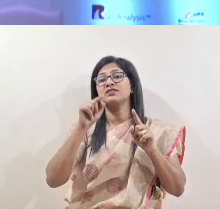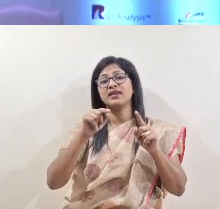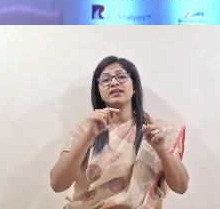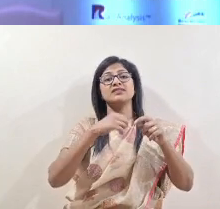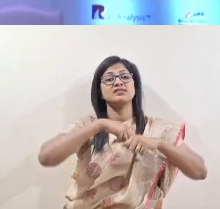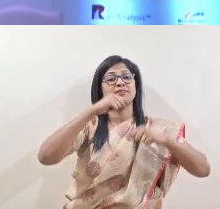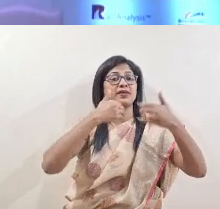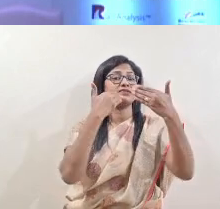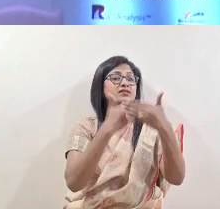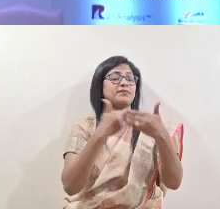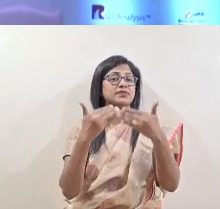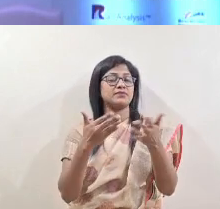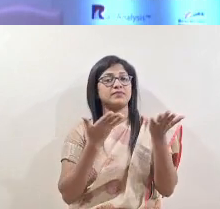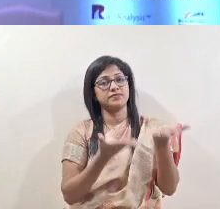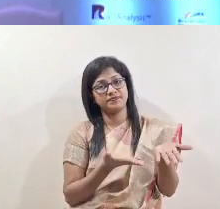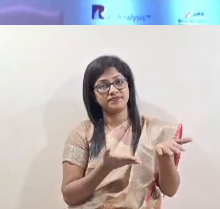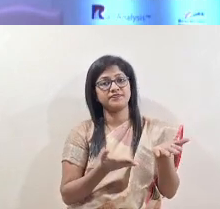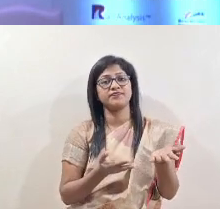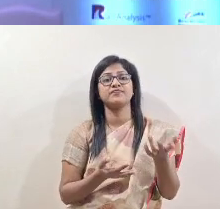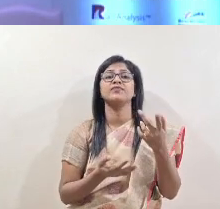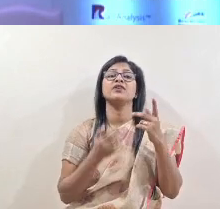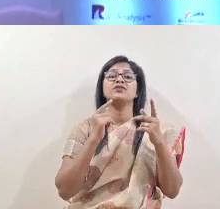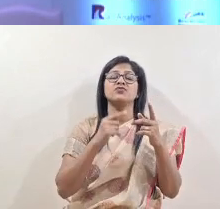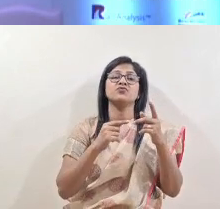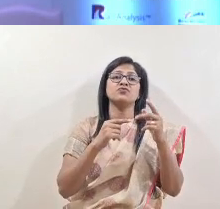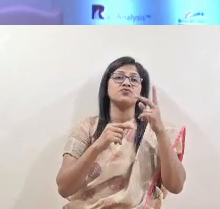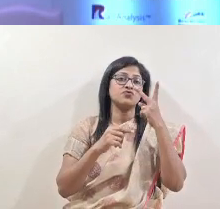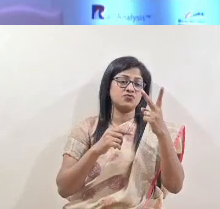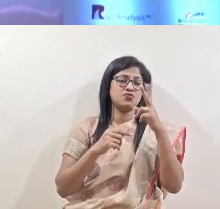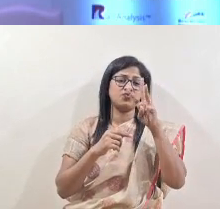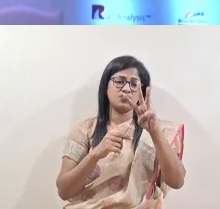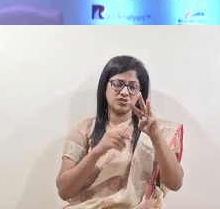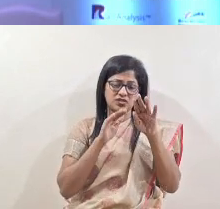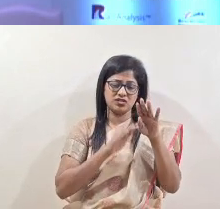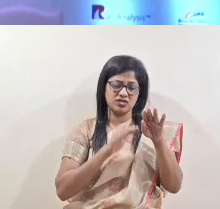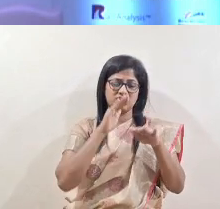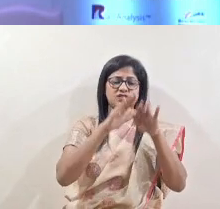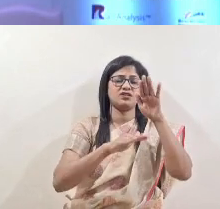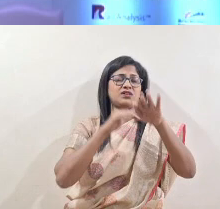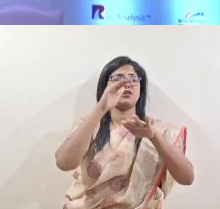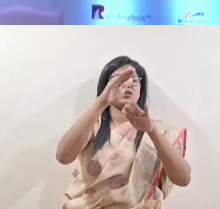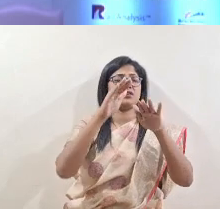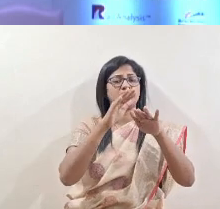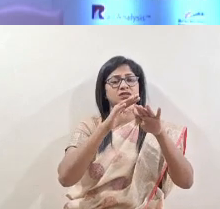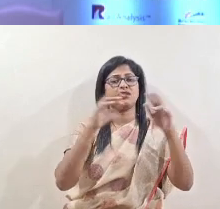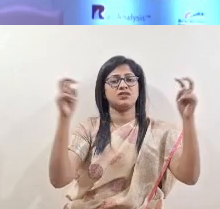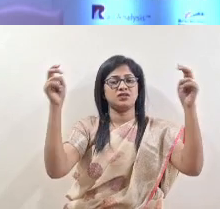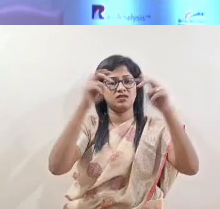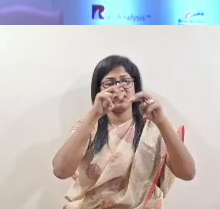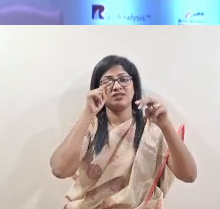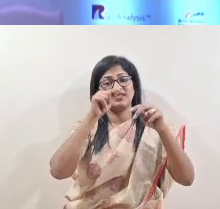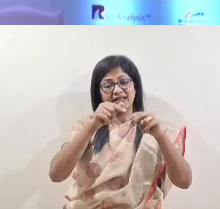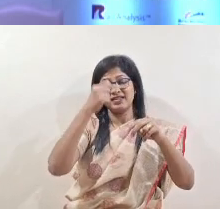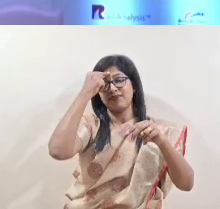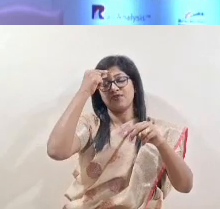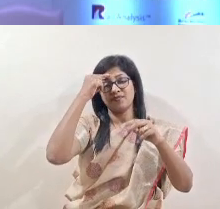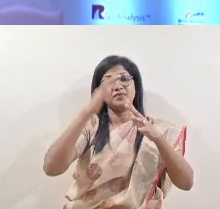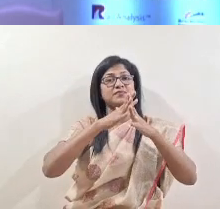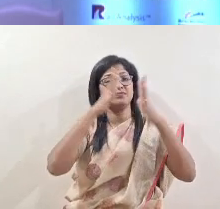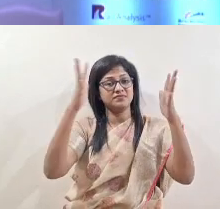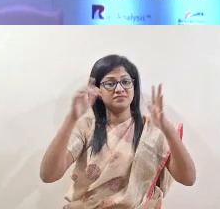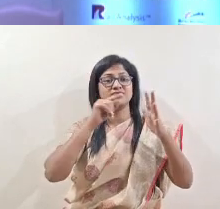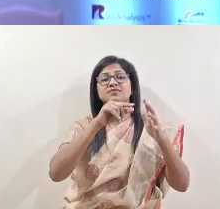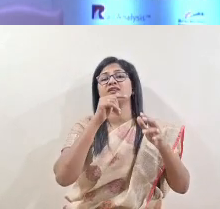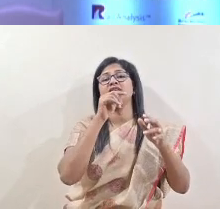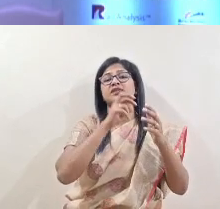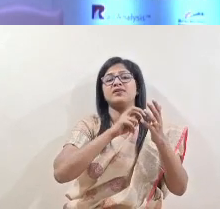already space constraints. So we provide 2-3 flights to those pedestrian overbridges. So that becomes one of the major reasons that pedestrians are